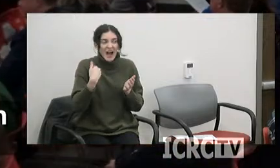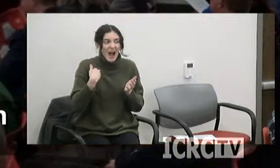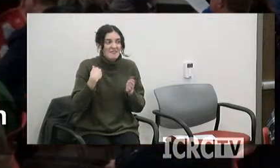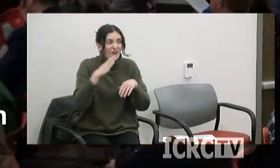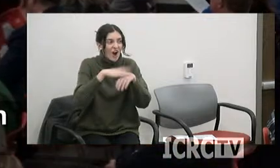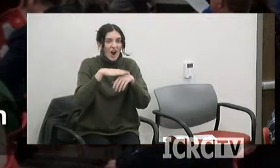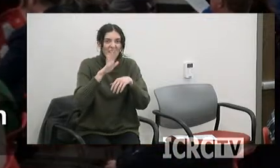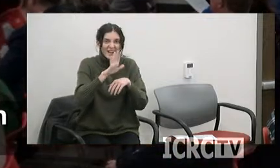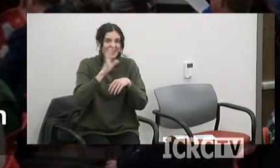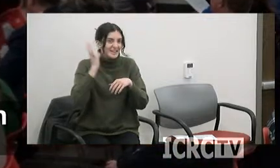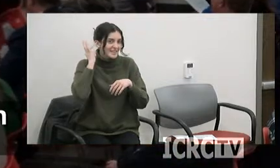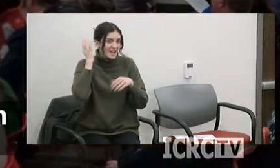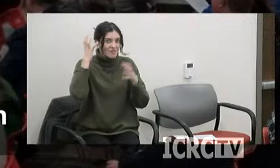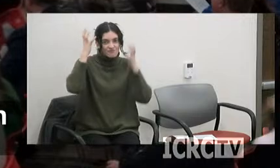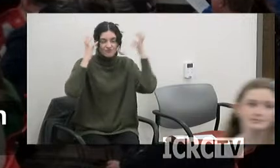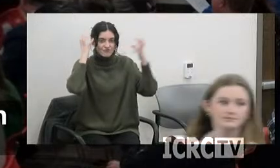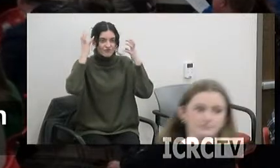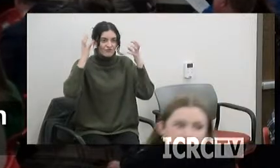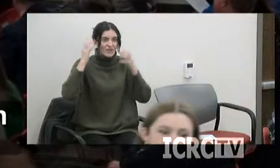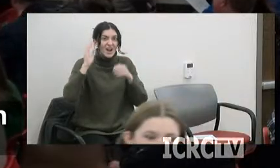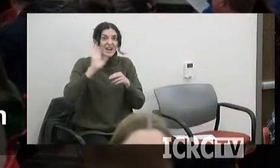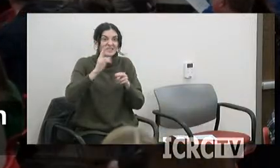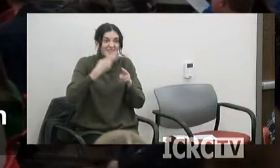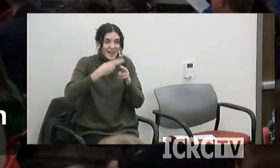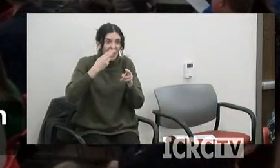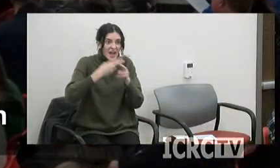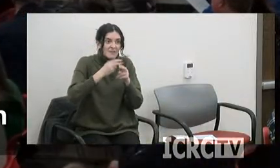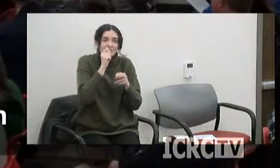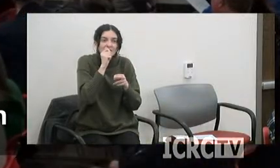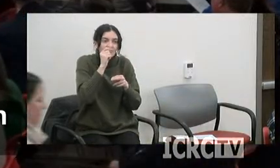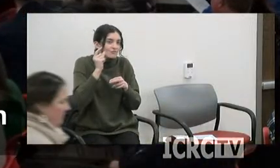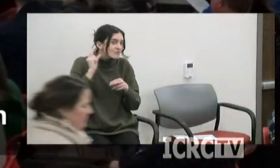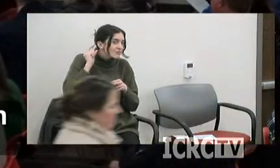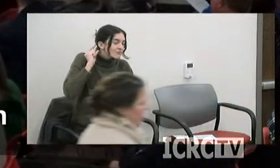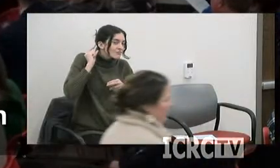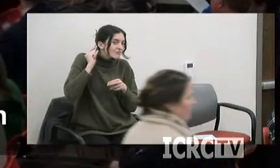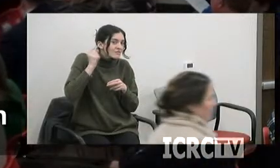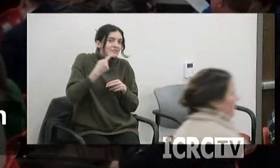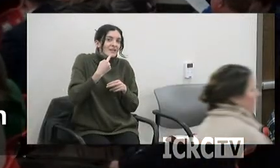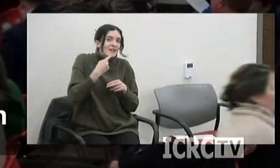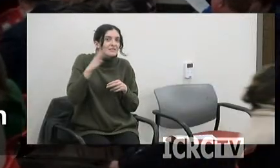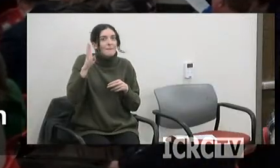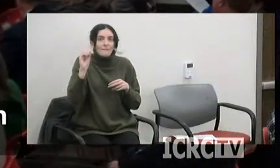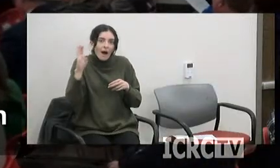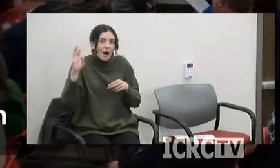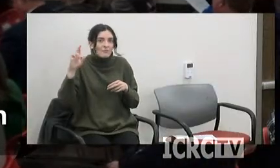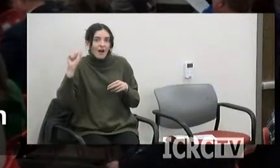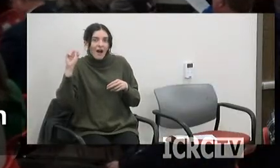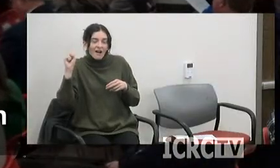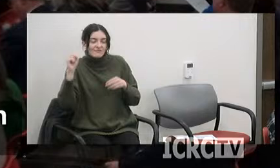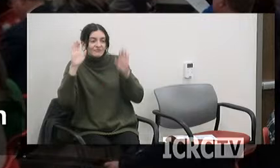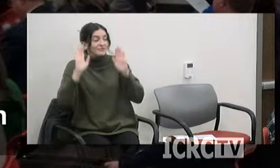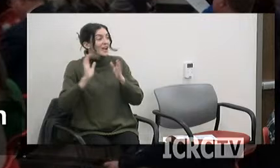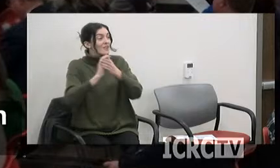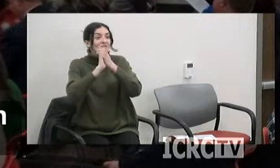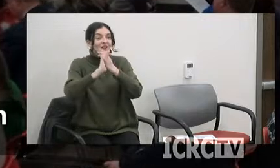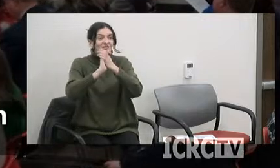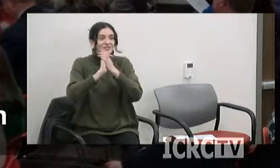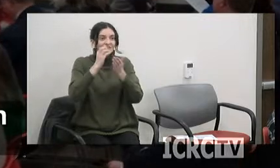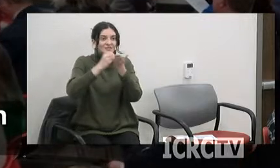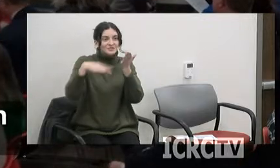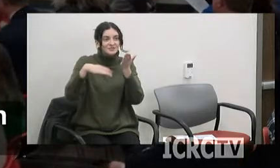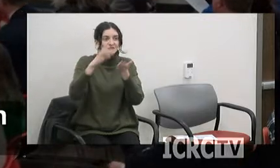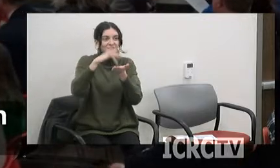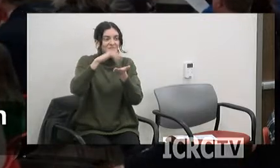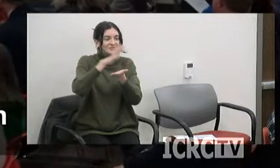curls of Bob Ross. So, congratulations. Well done. Well done. So congratulations to our student artists at Milford Junior High. Thank you,